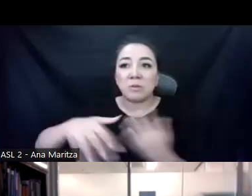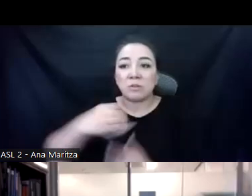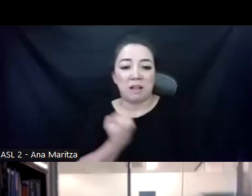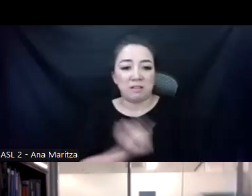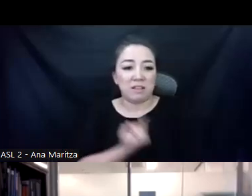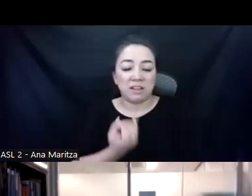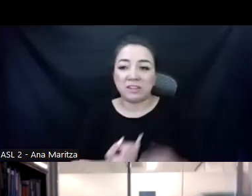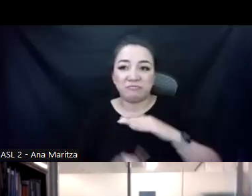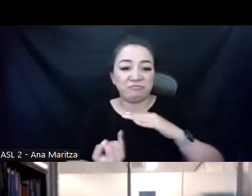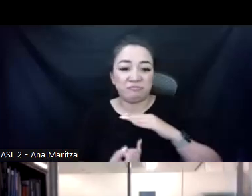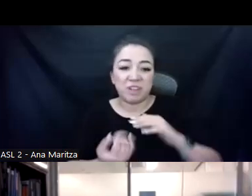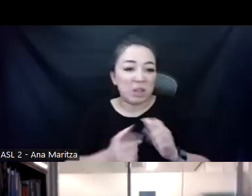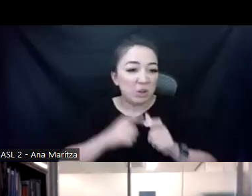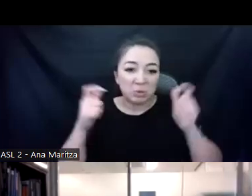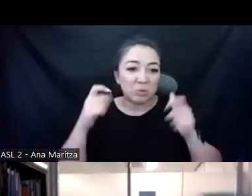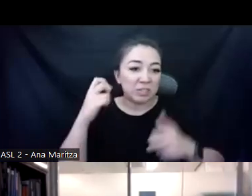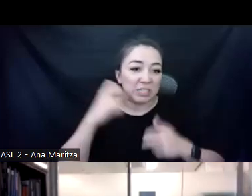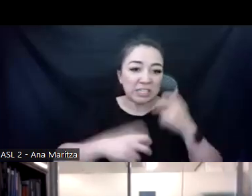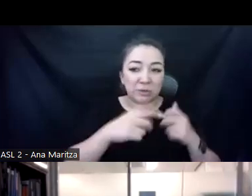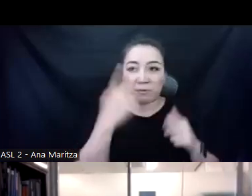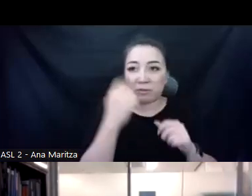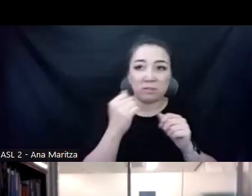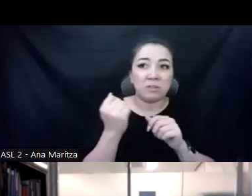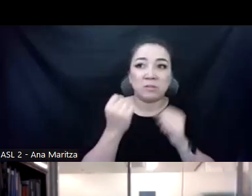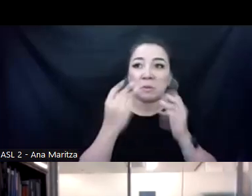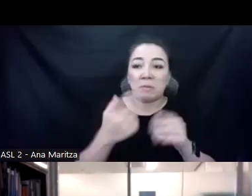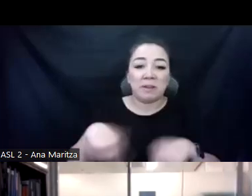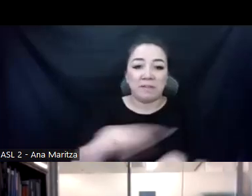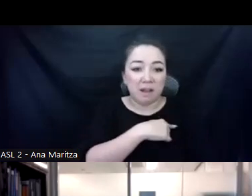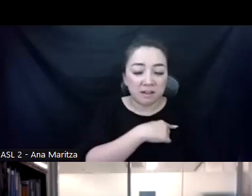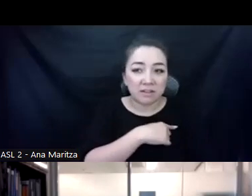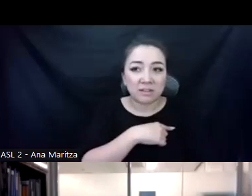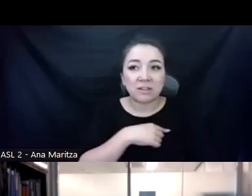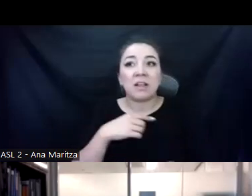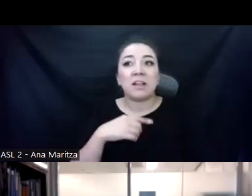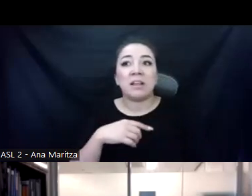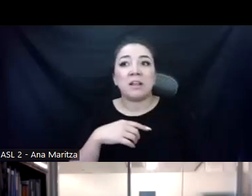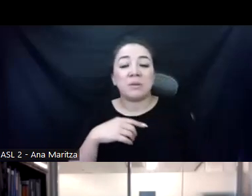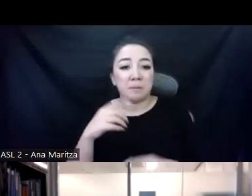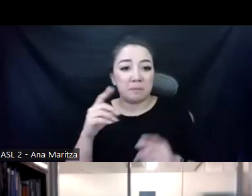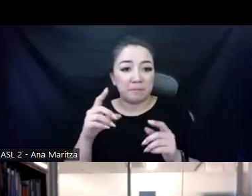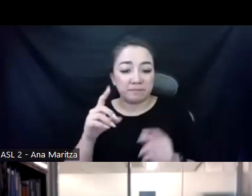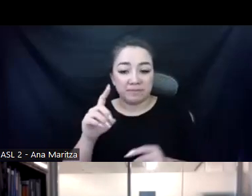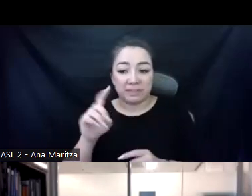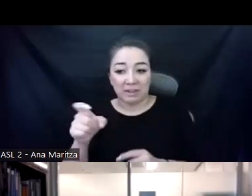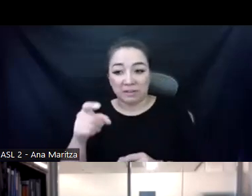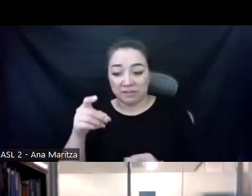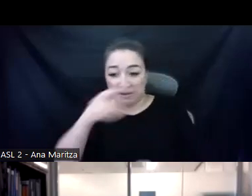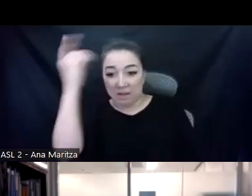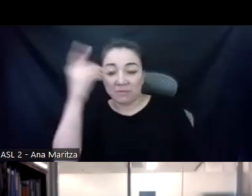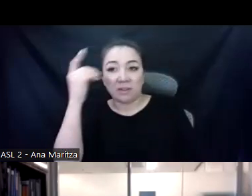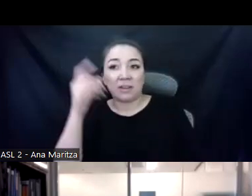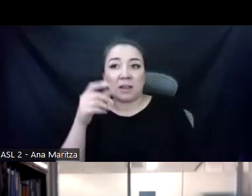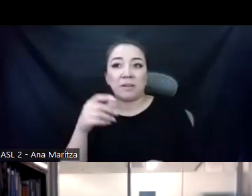such a huge issue for so many of us. And certainly when people get that diagnosis of dementia, it can just pull